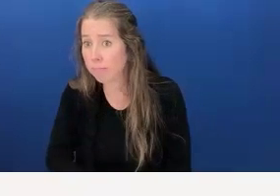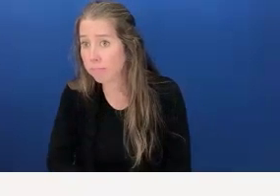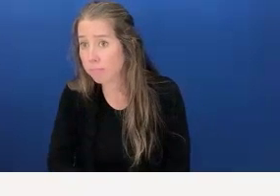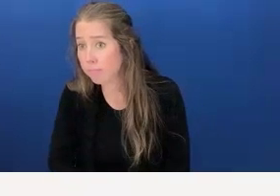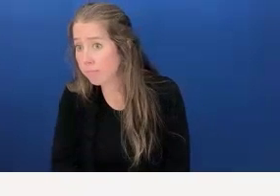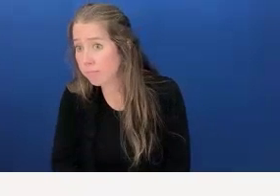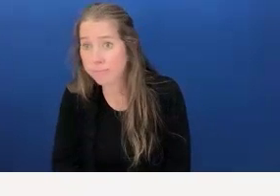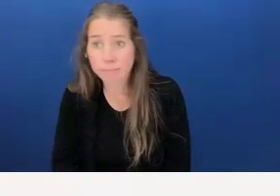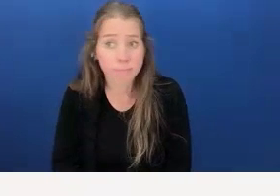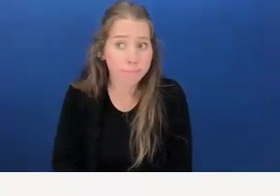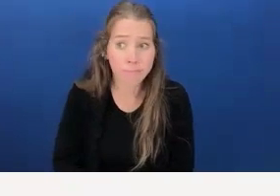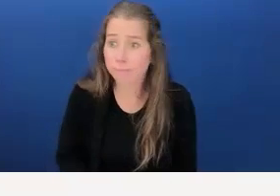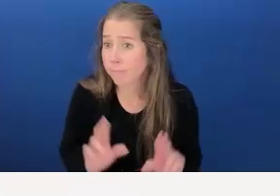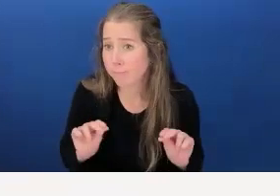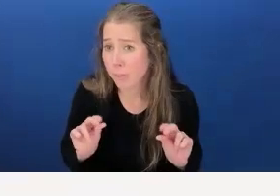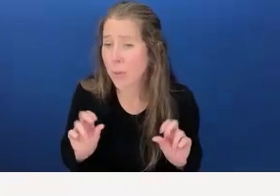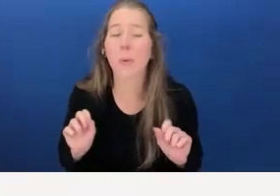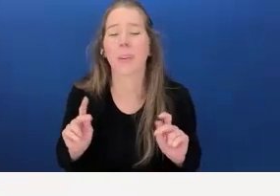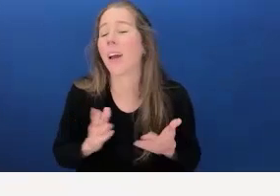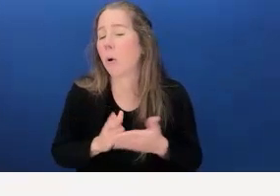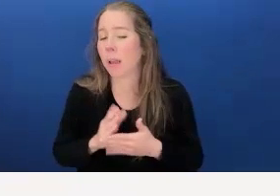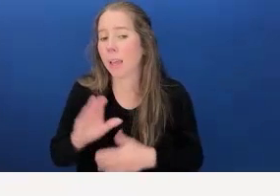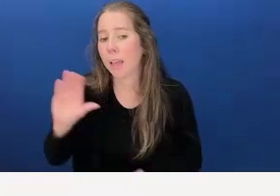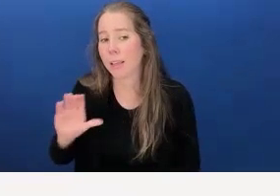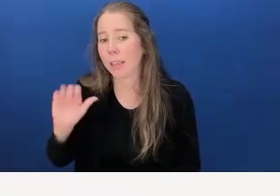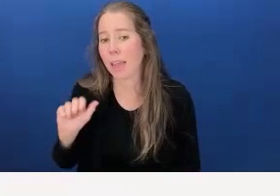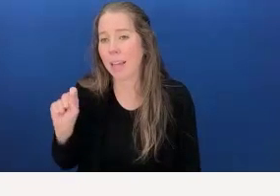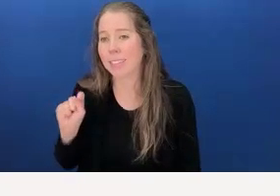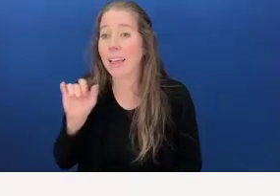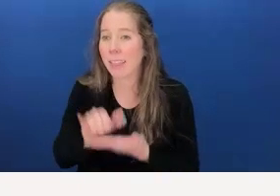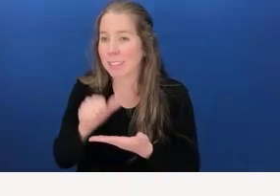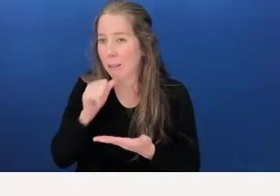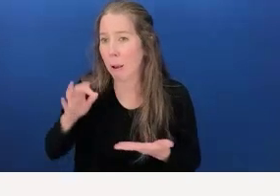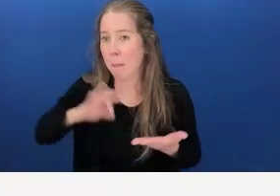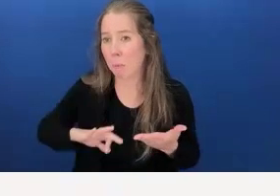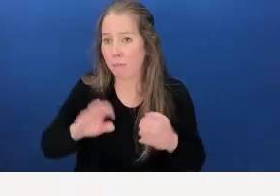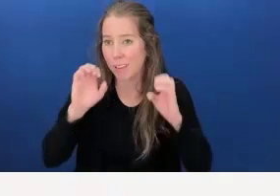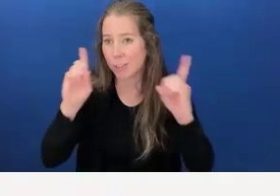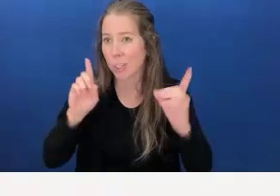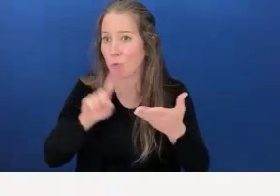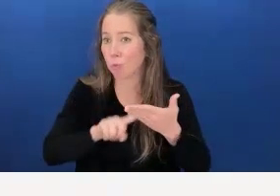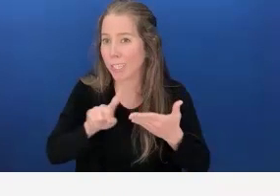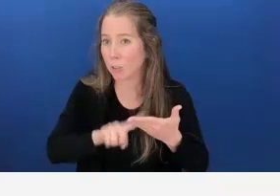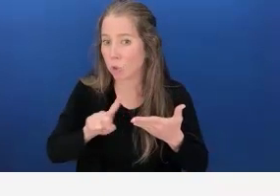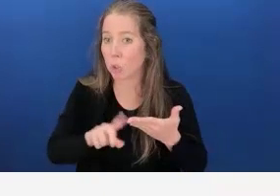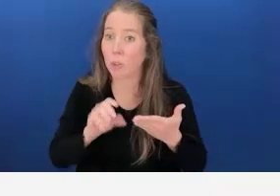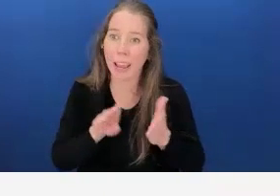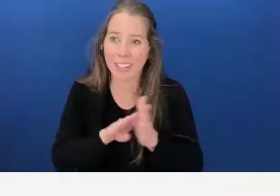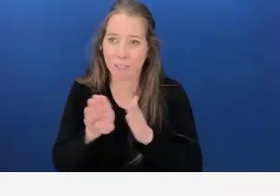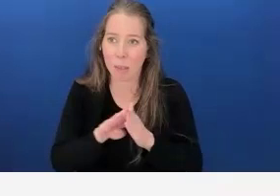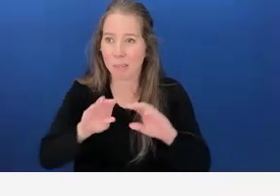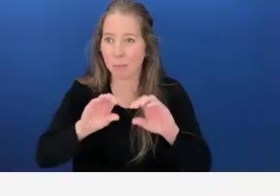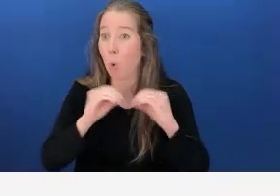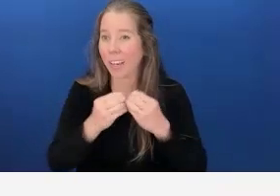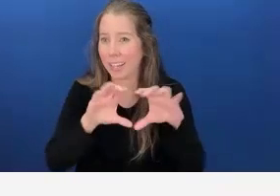No. All right, so CAST is a nonprofit education research and development organization